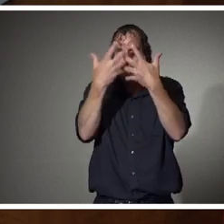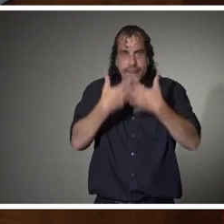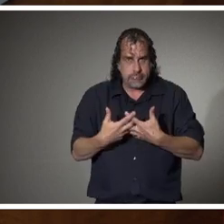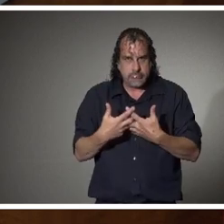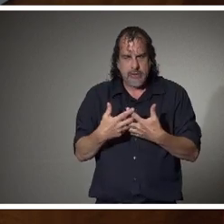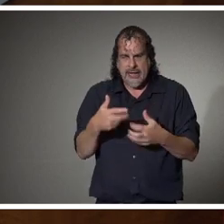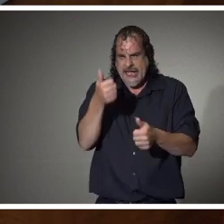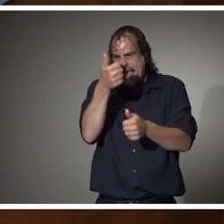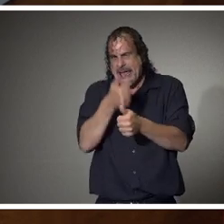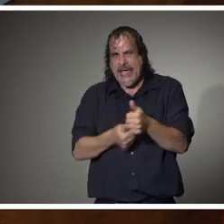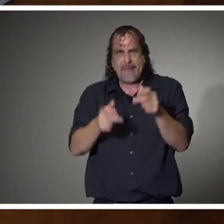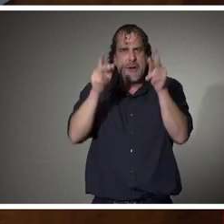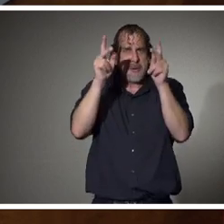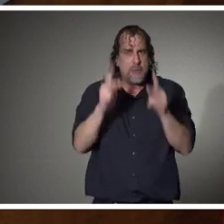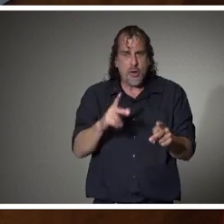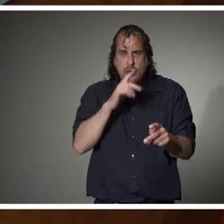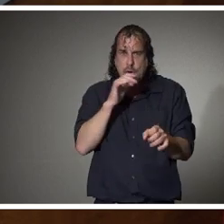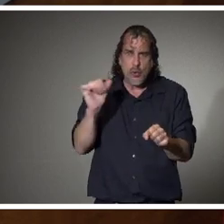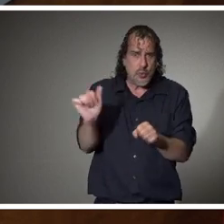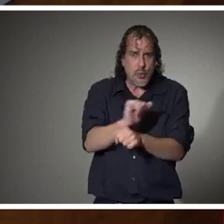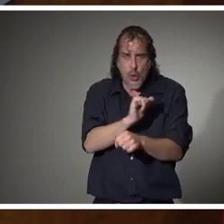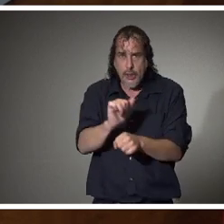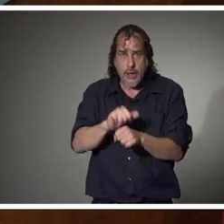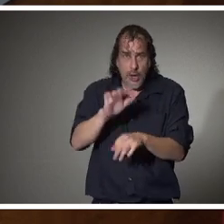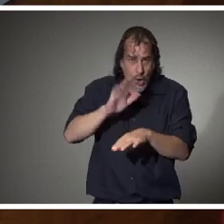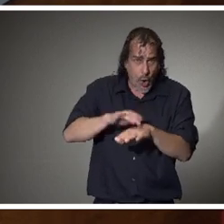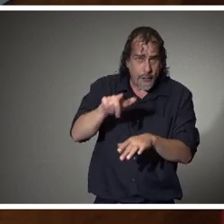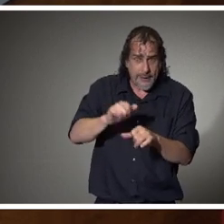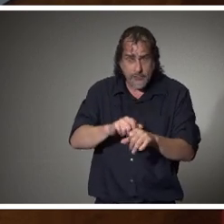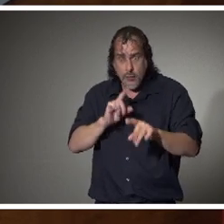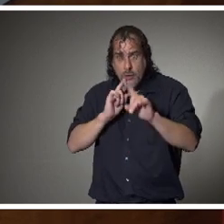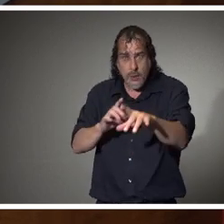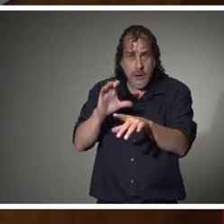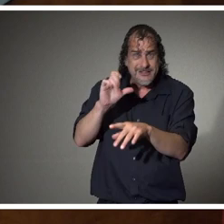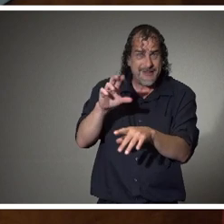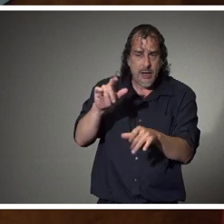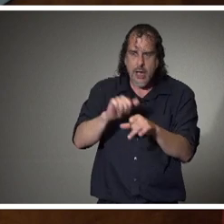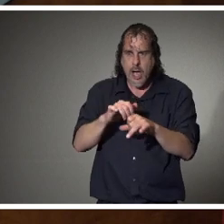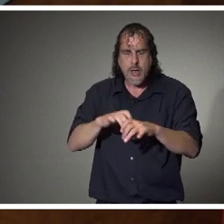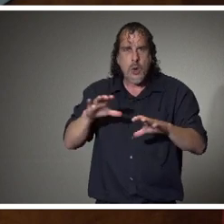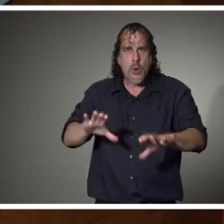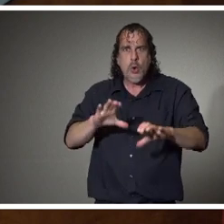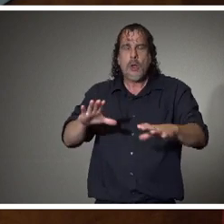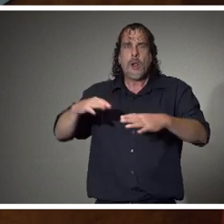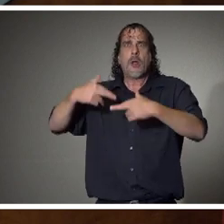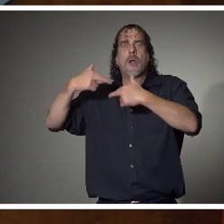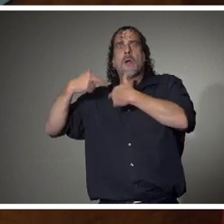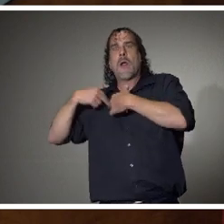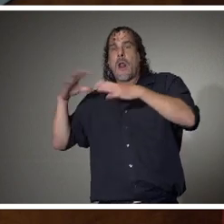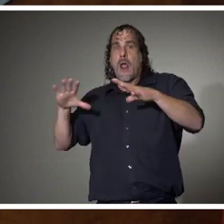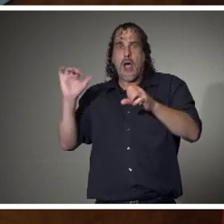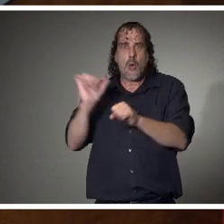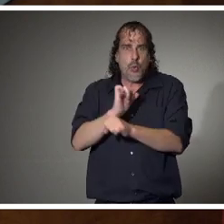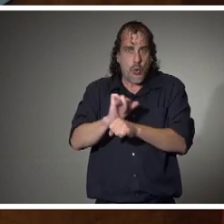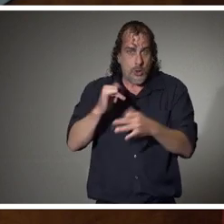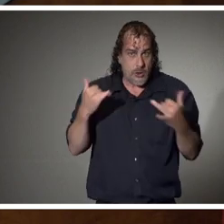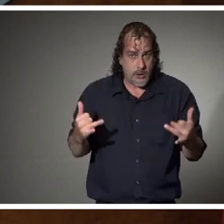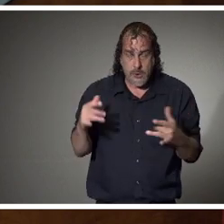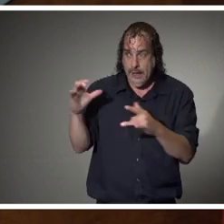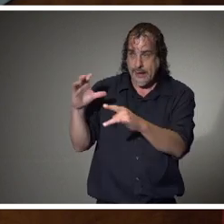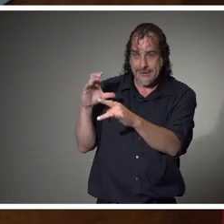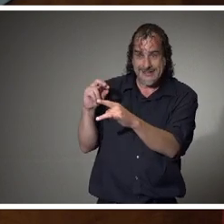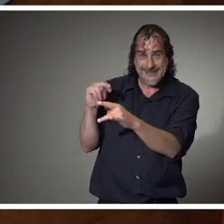Mississippian that is working on this response has stepped up in a huge way. I know that Senator Cindy Hyde-Smith